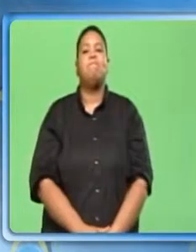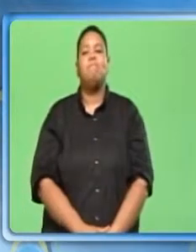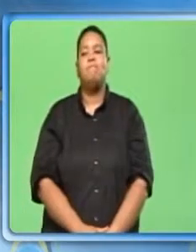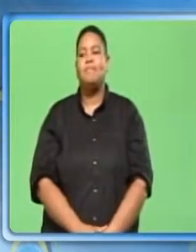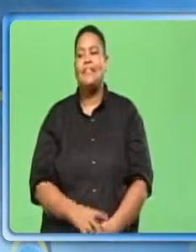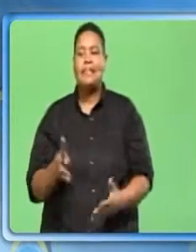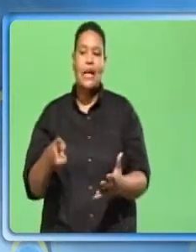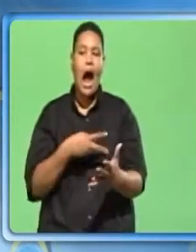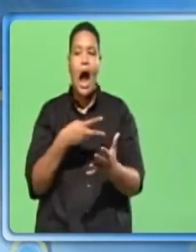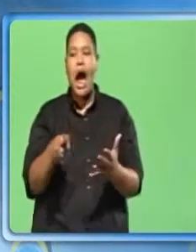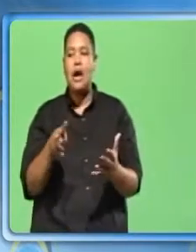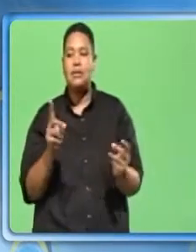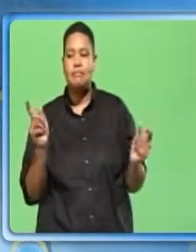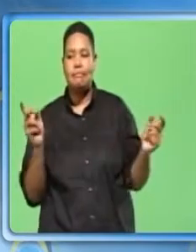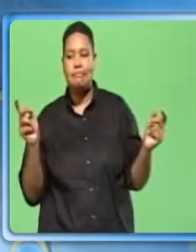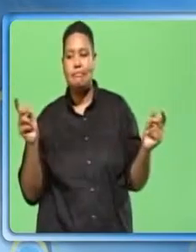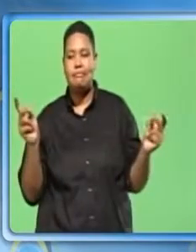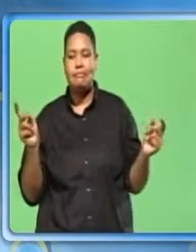dancing,